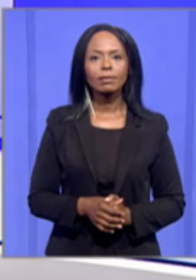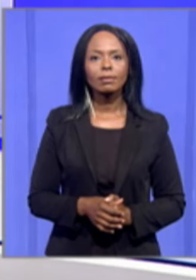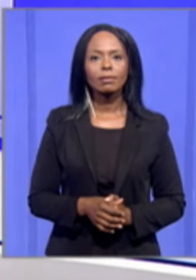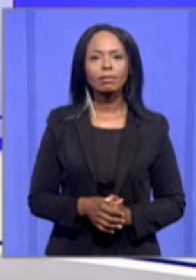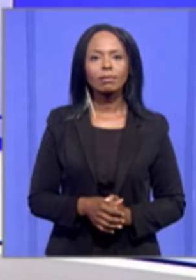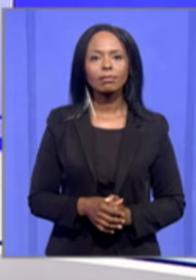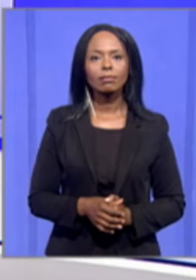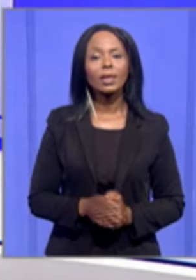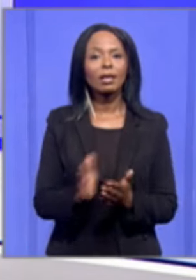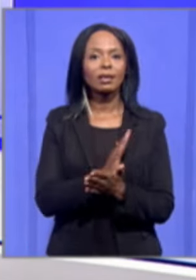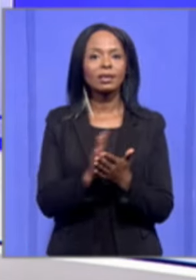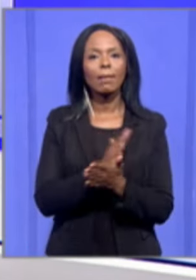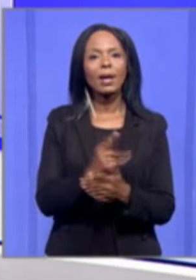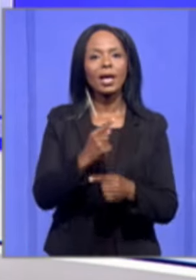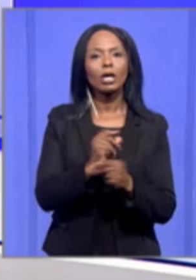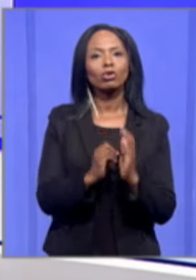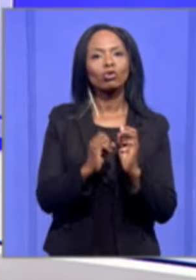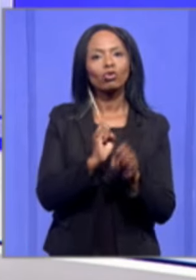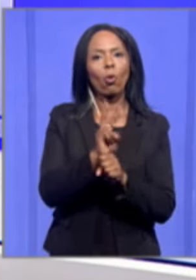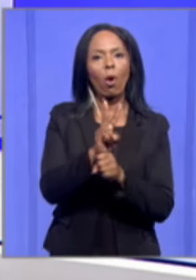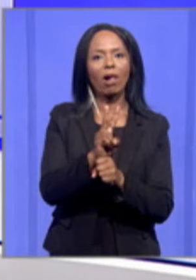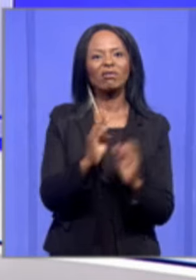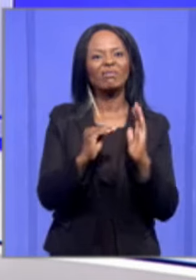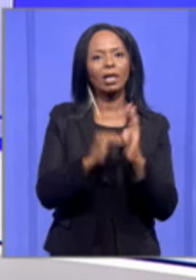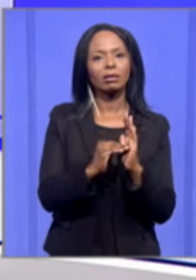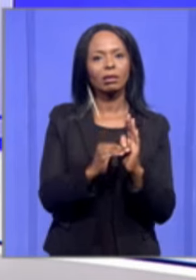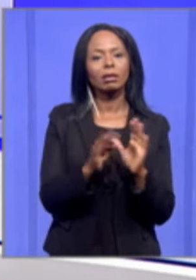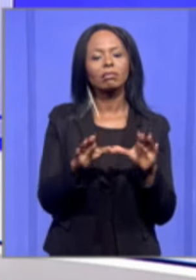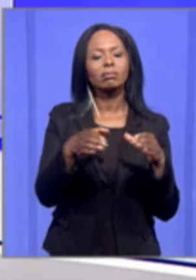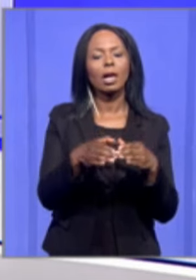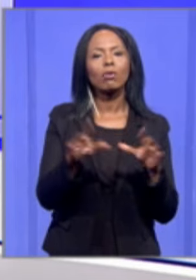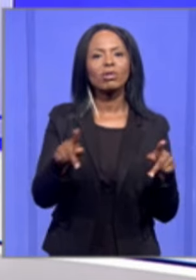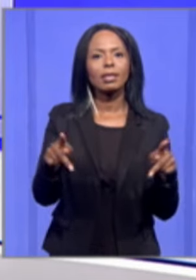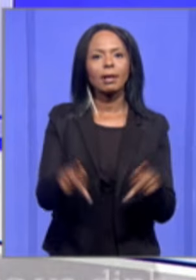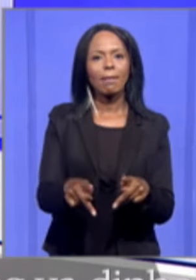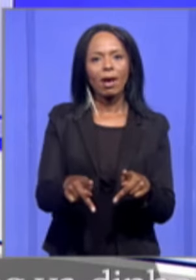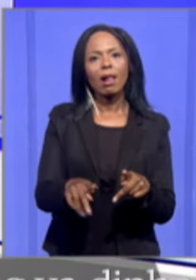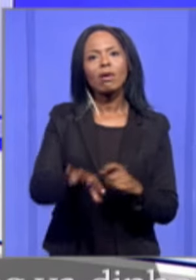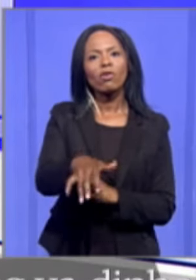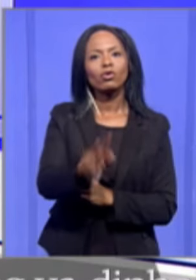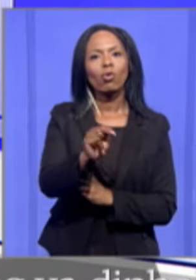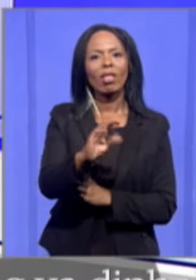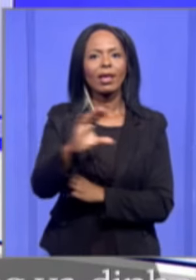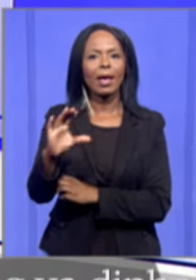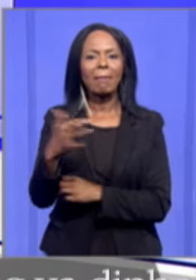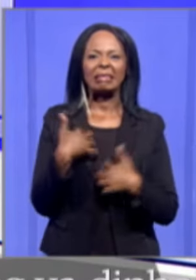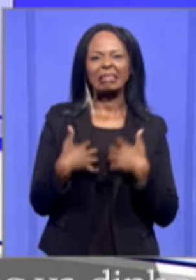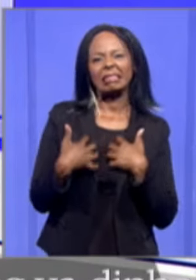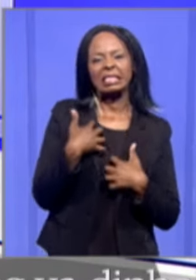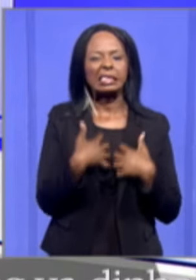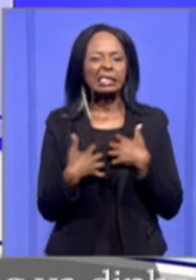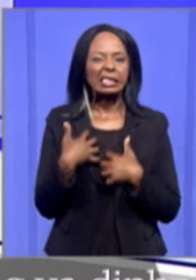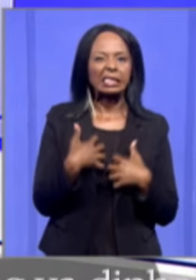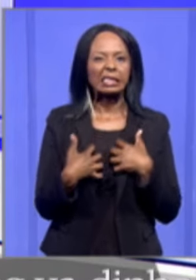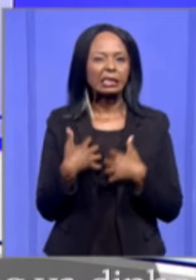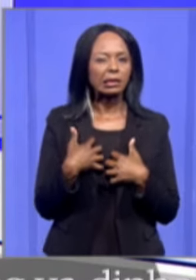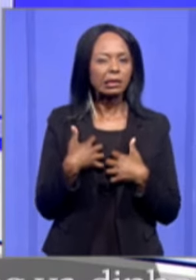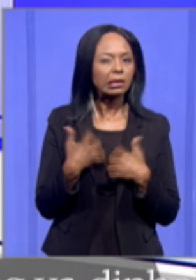Barutwana bangwe ba grade 12 kwa Kimberley kwa porofenseng ya Northern Cape ba re ba etsaetsega ka dipholo tse